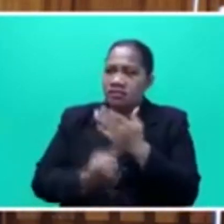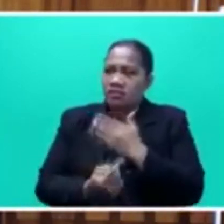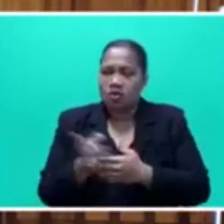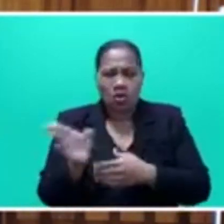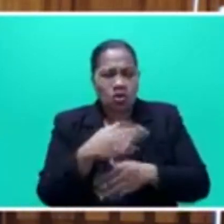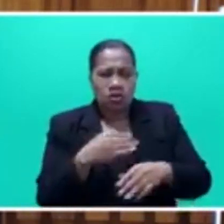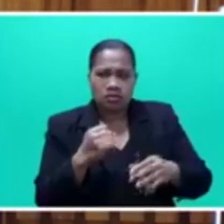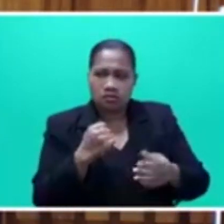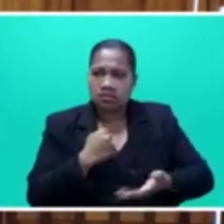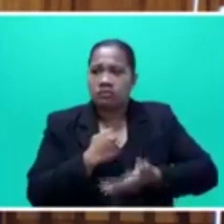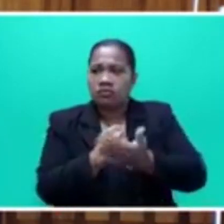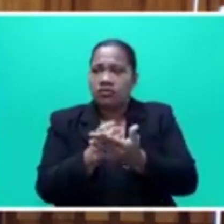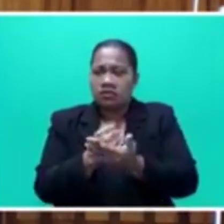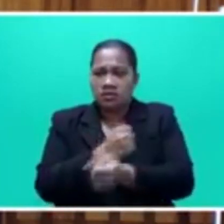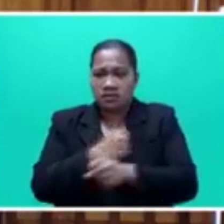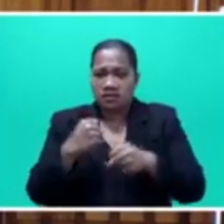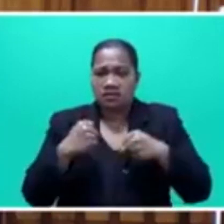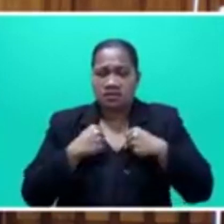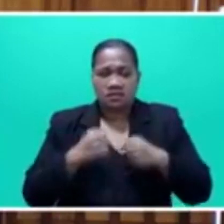our fiscal